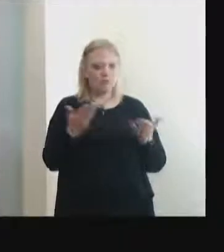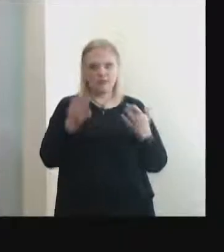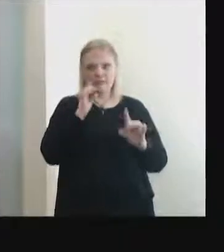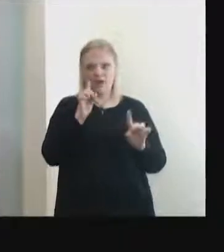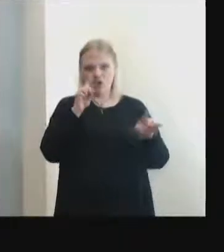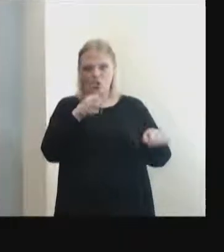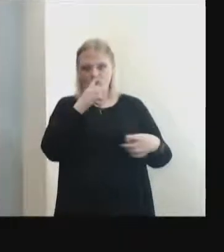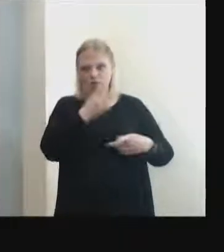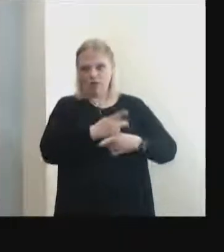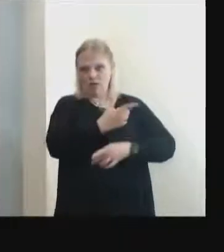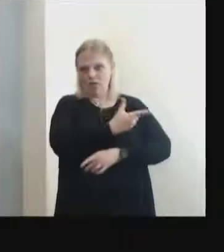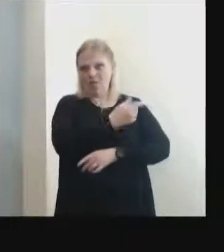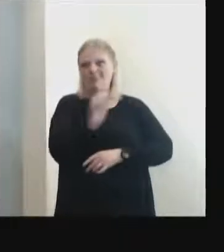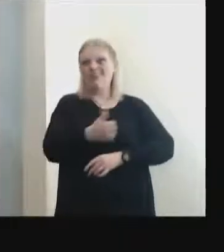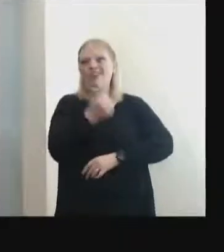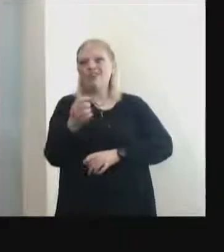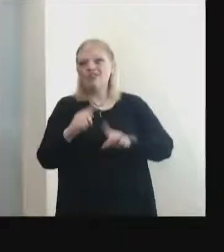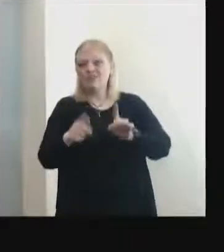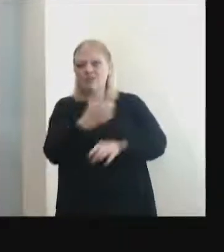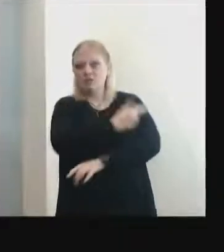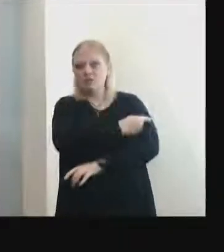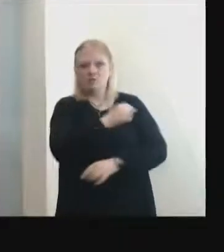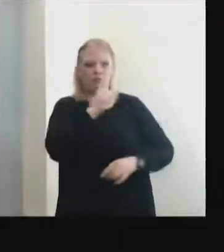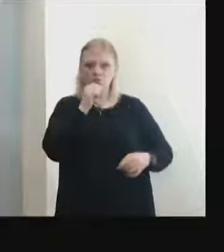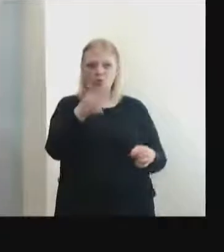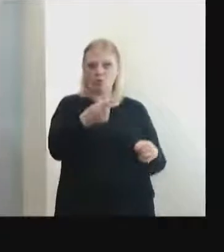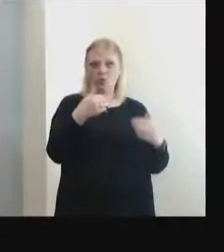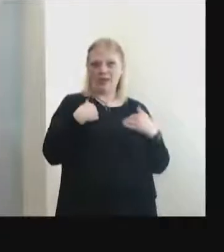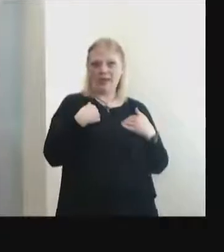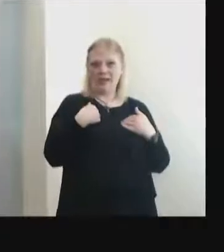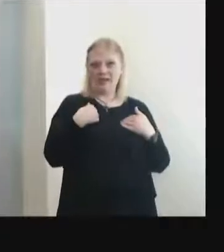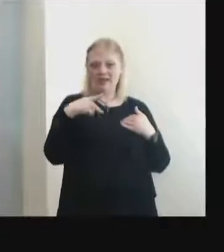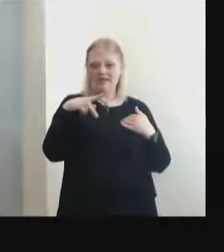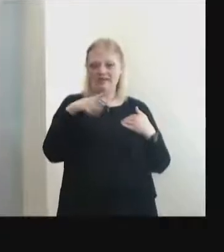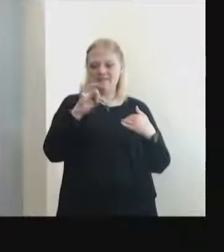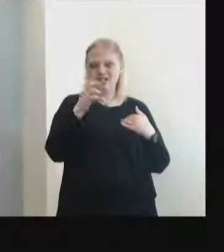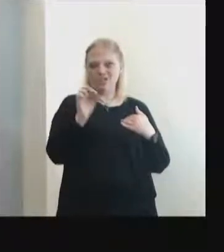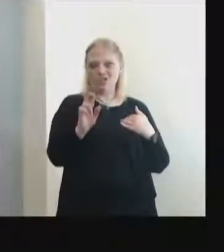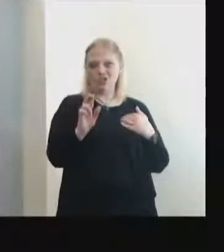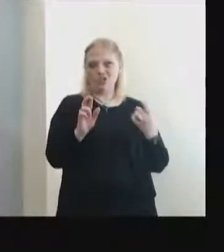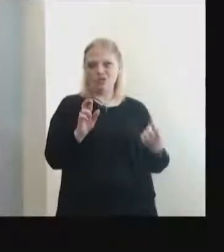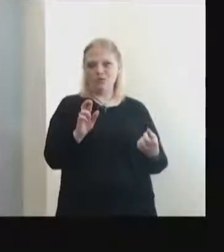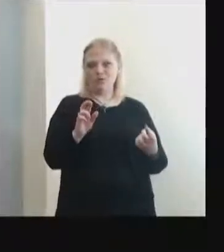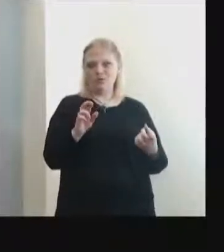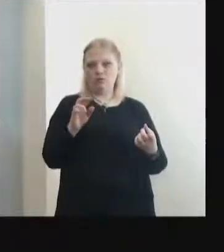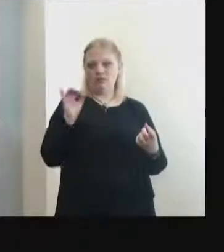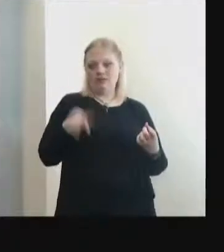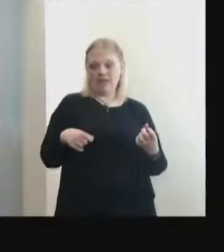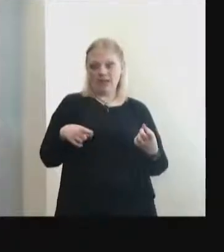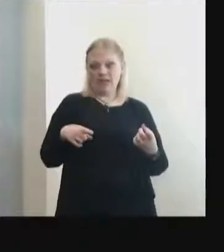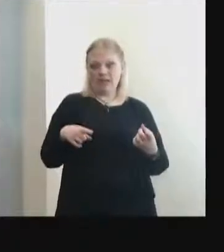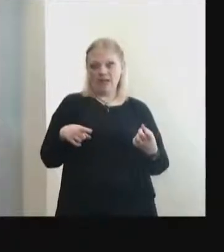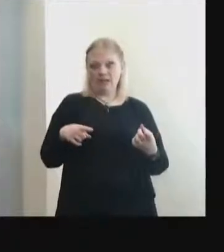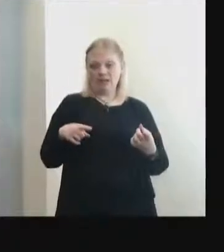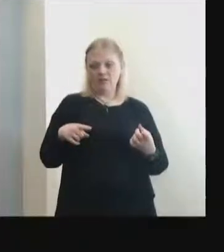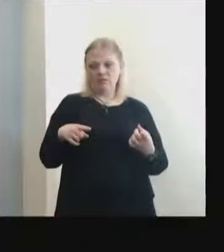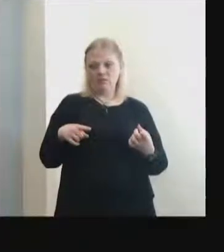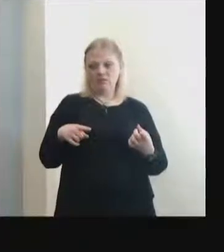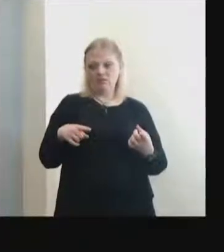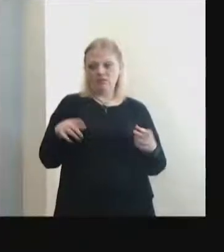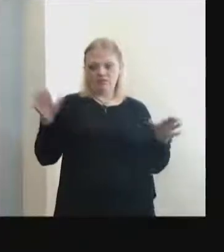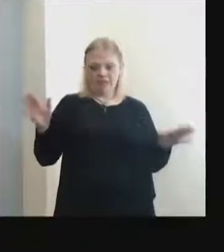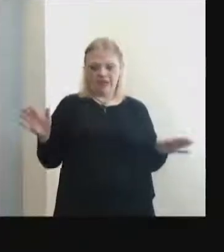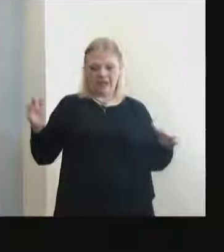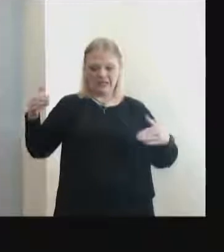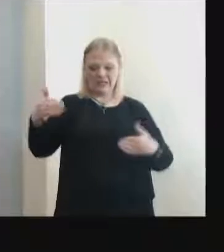get their care and their other vaccines, don't currently have the Pfizer vaccine. The Pfizer vaccine, it's shipped in